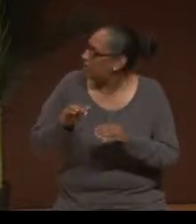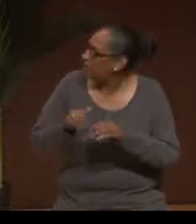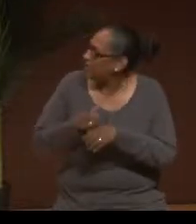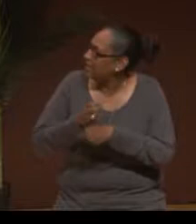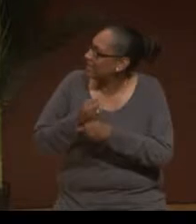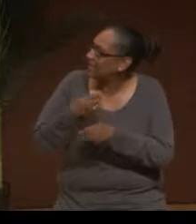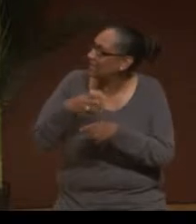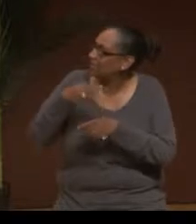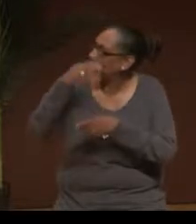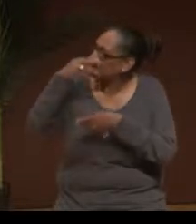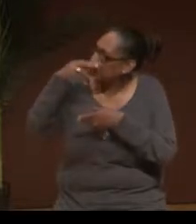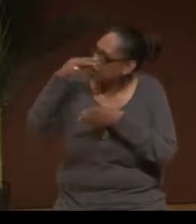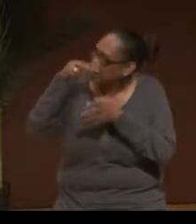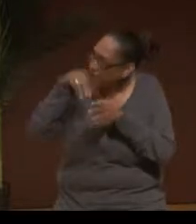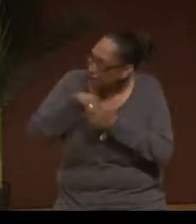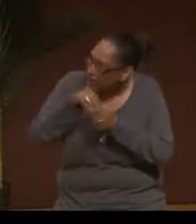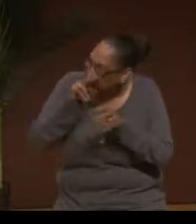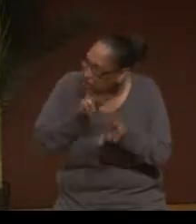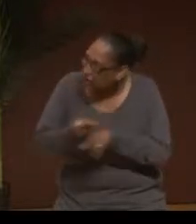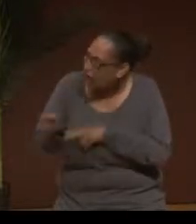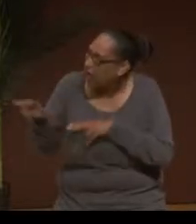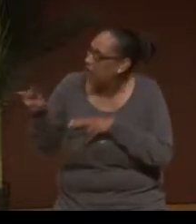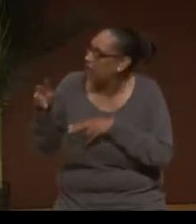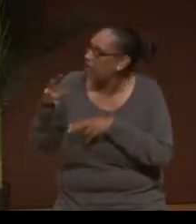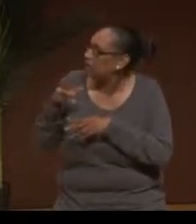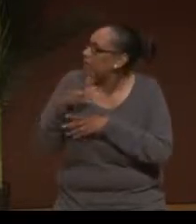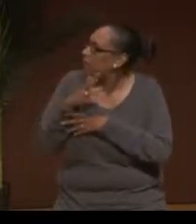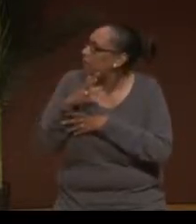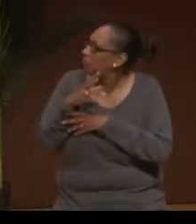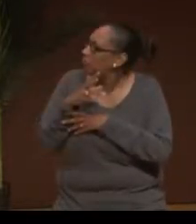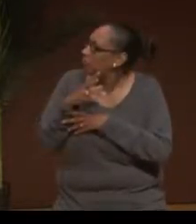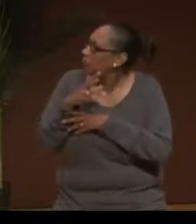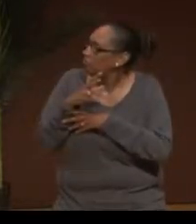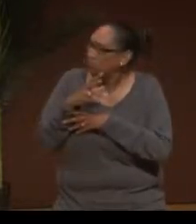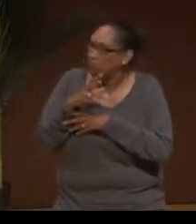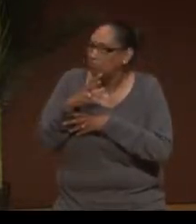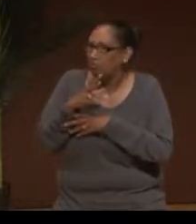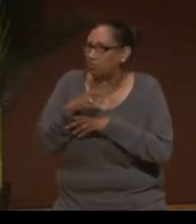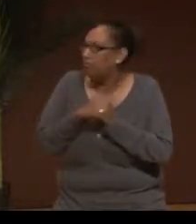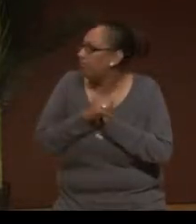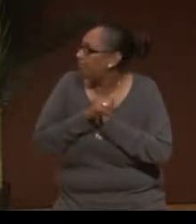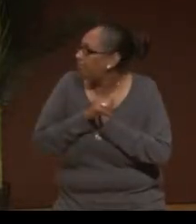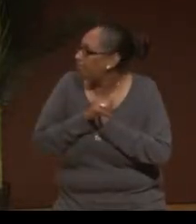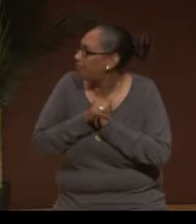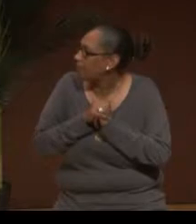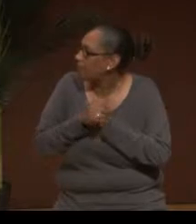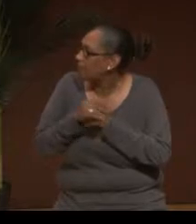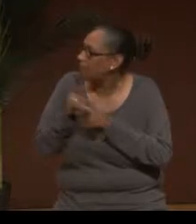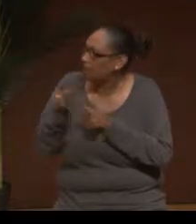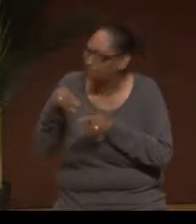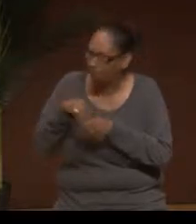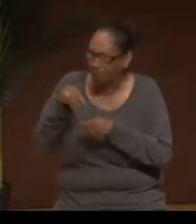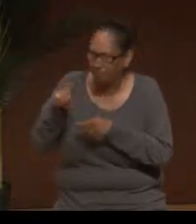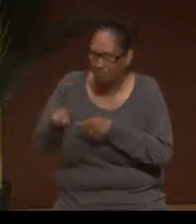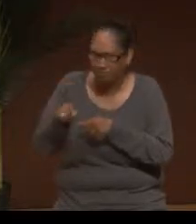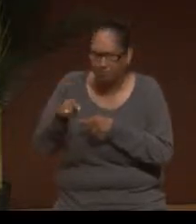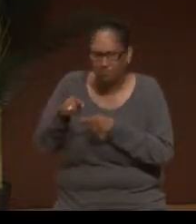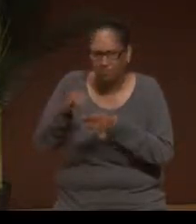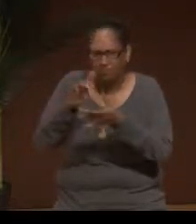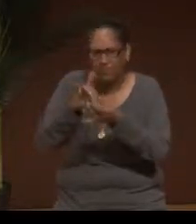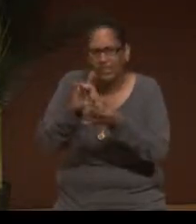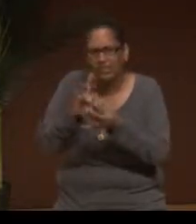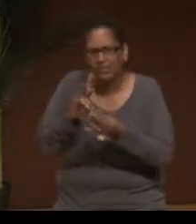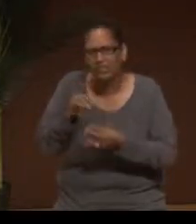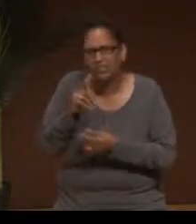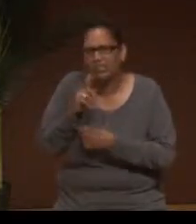into ancestries, histories, and ties to both other peoples and places. And so in this context, I think a